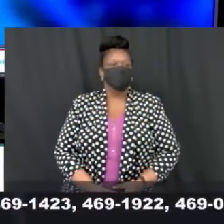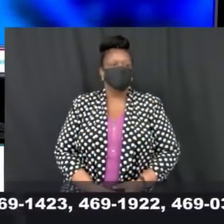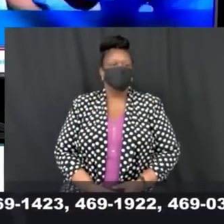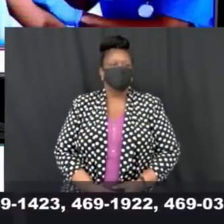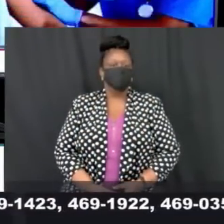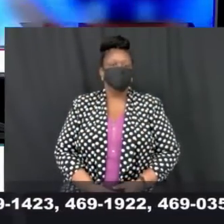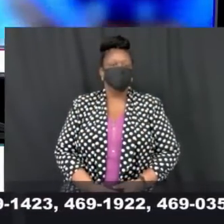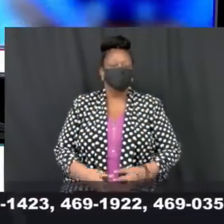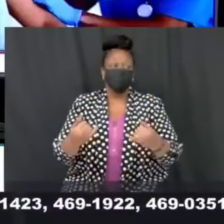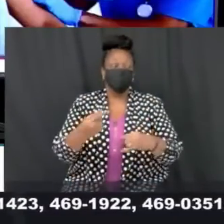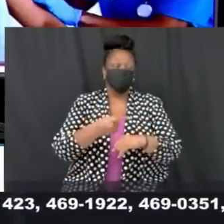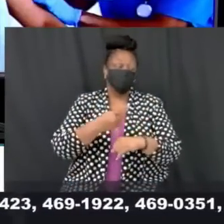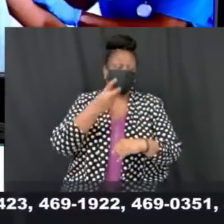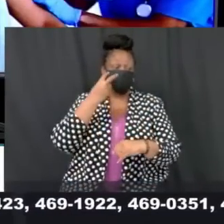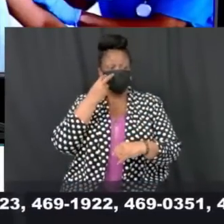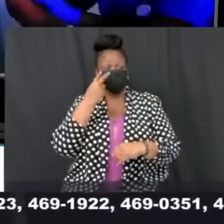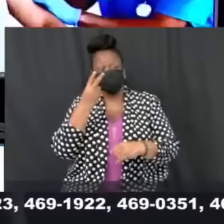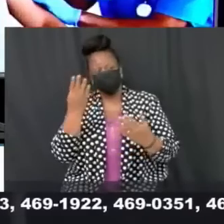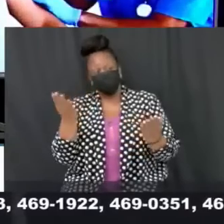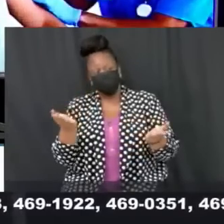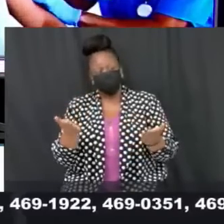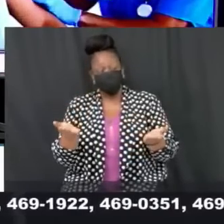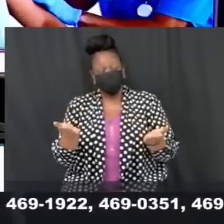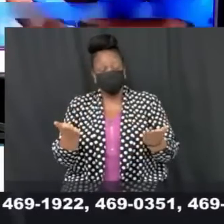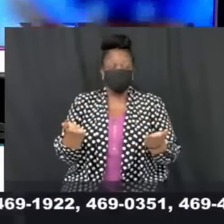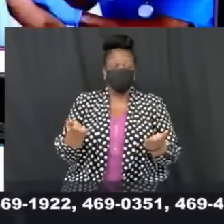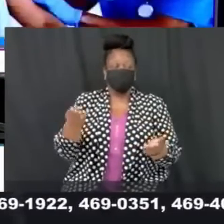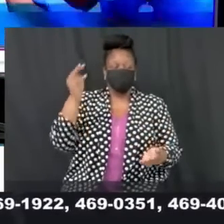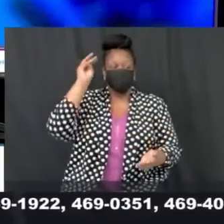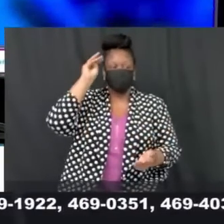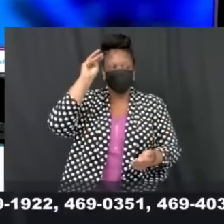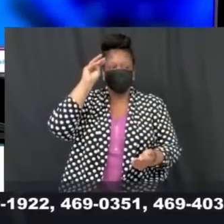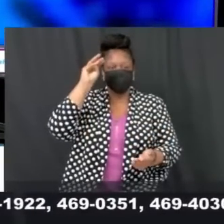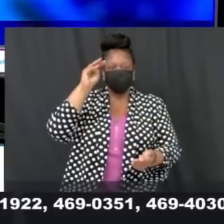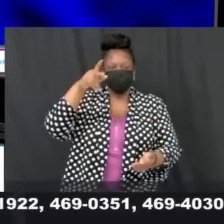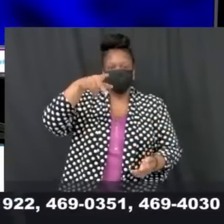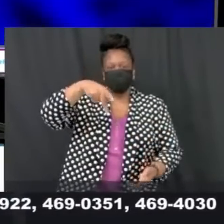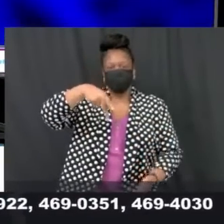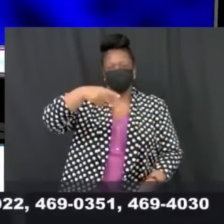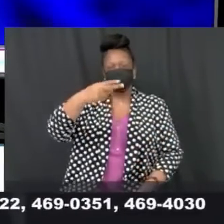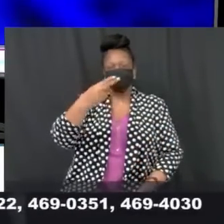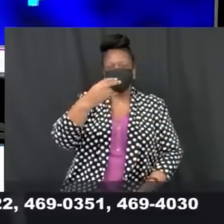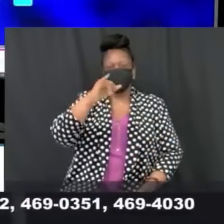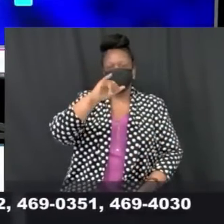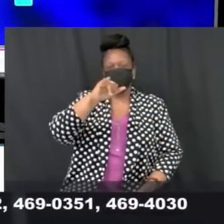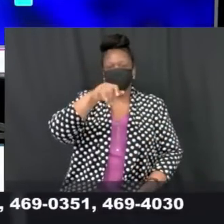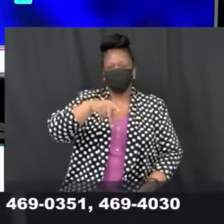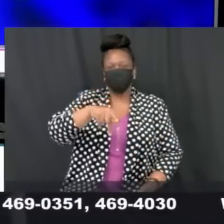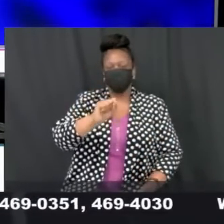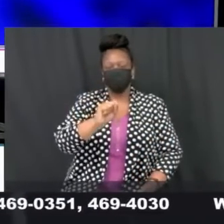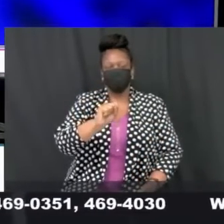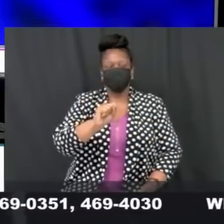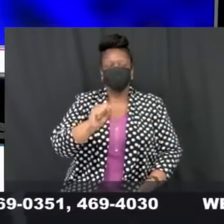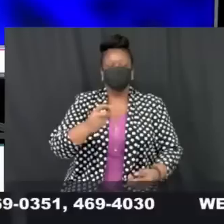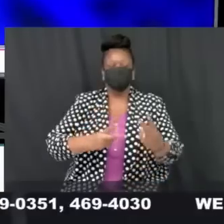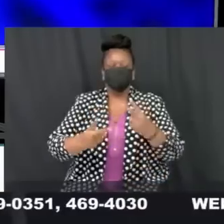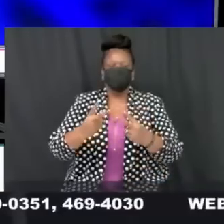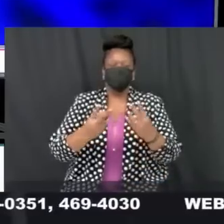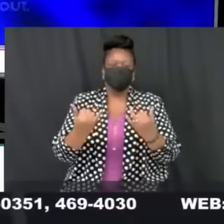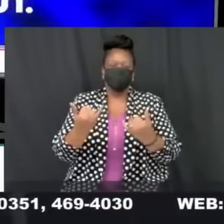today the Honorable Wendy Phipps, who is the co-chair on the